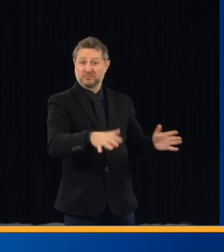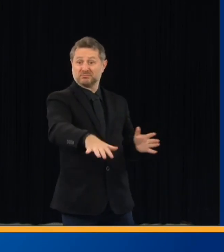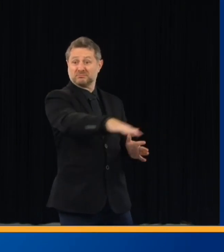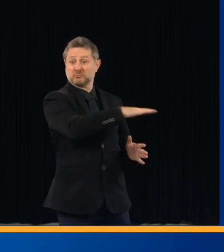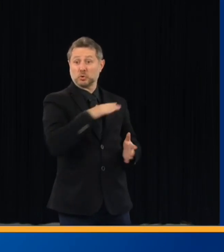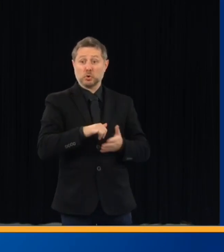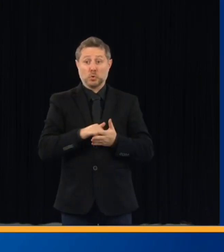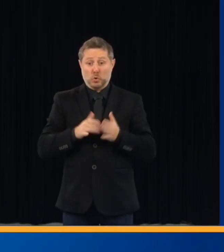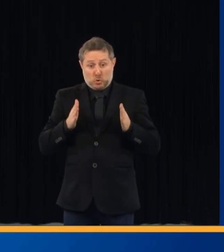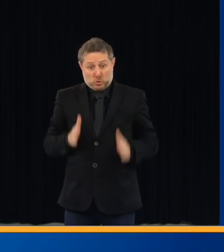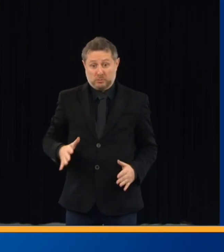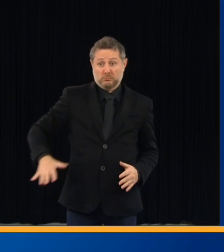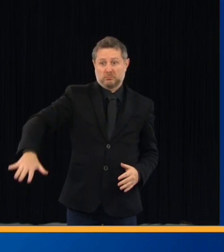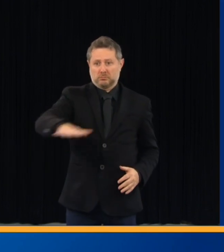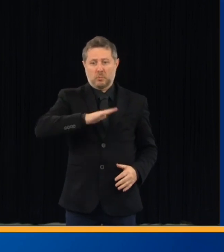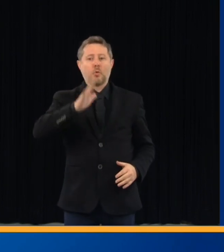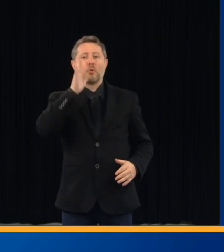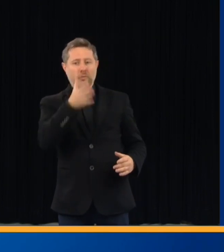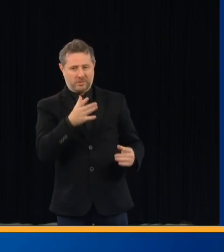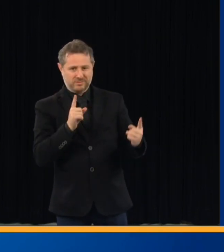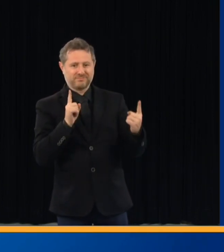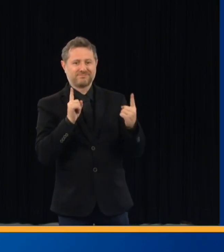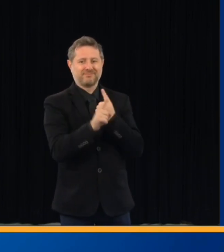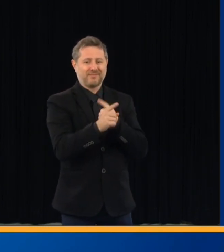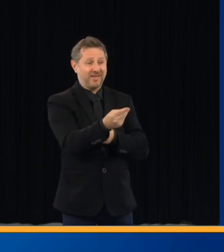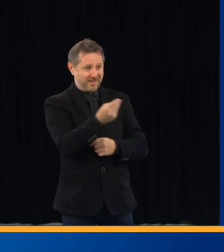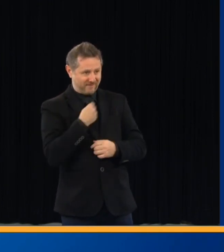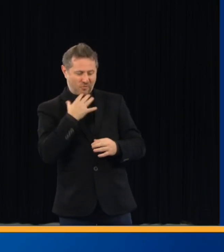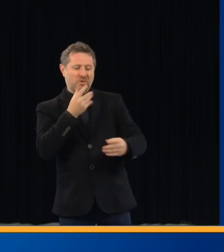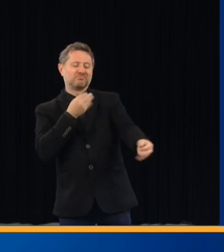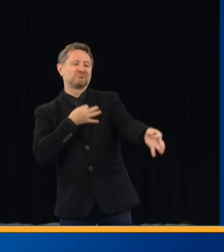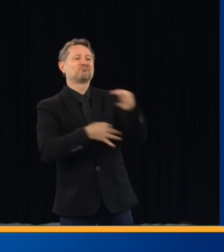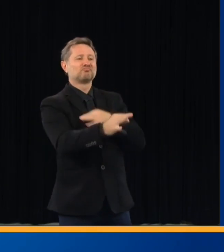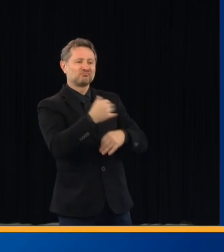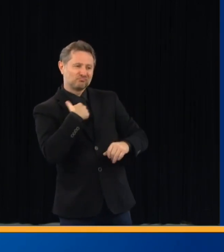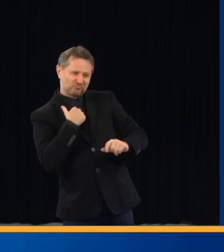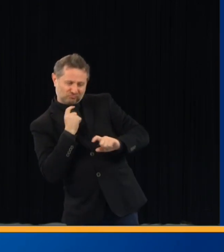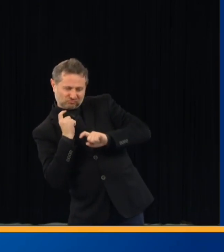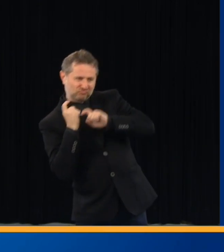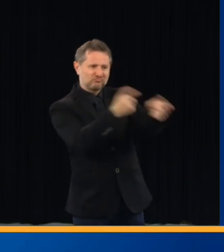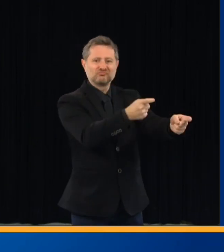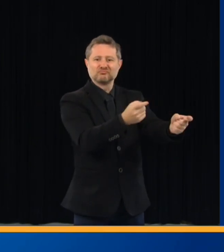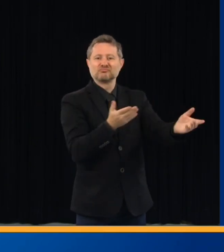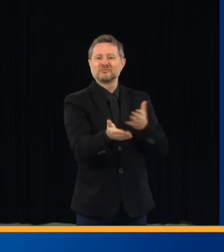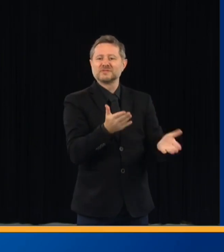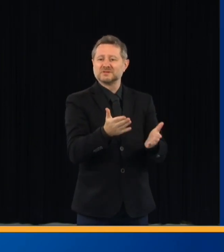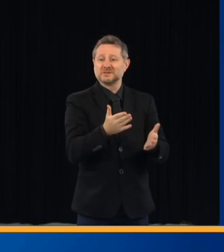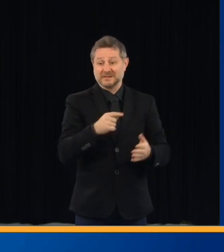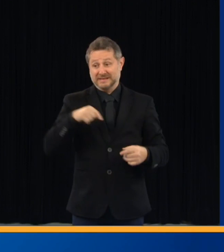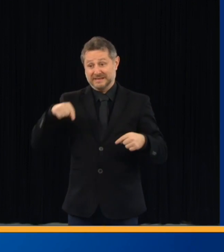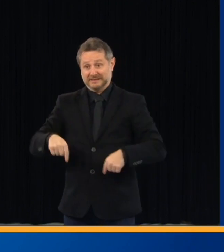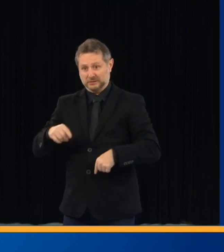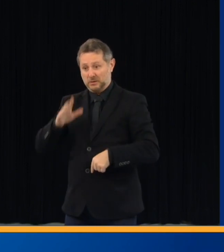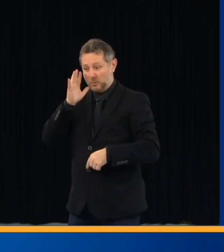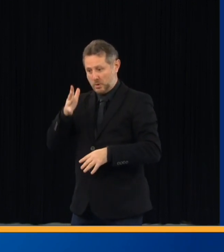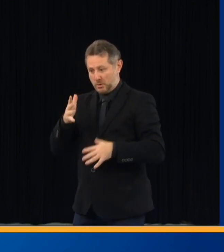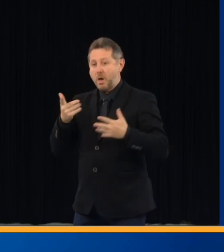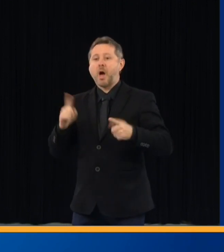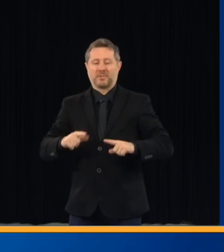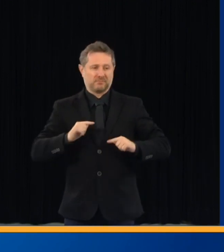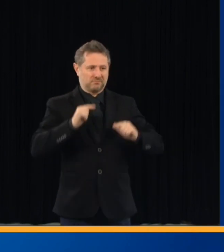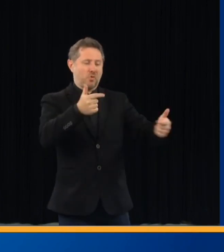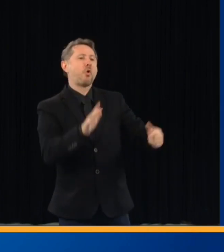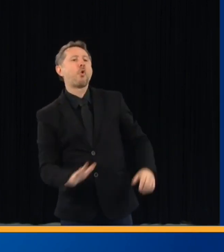favor. New Yorkers will return the favor. This is going to affect every place in this